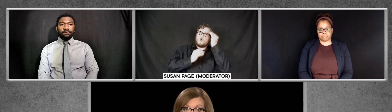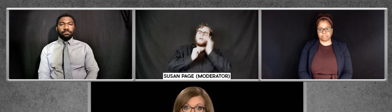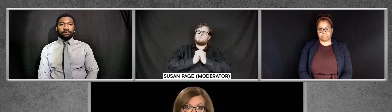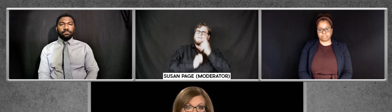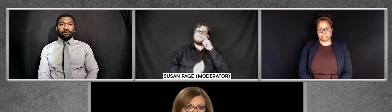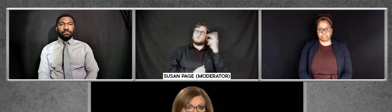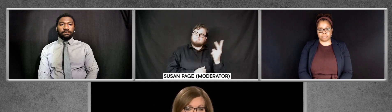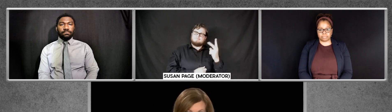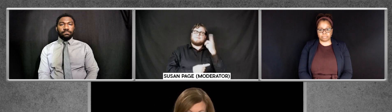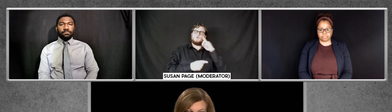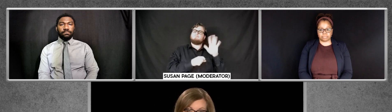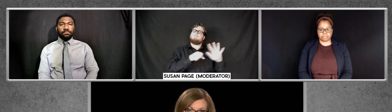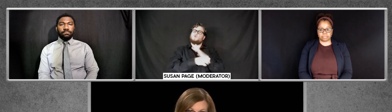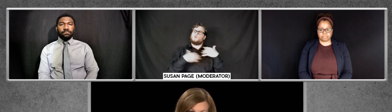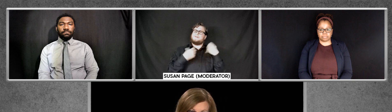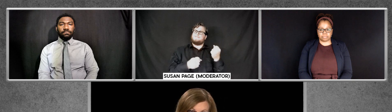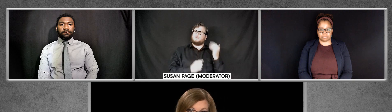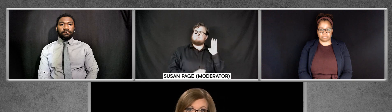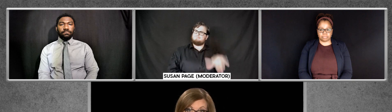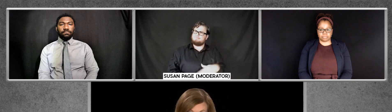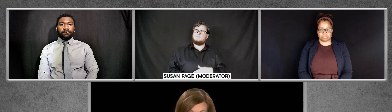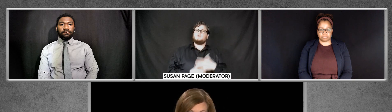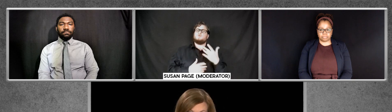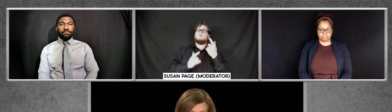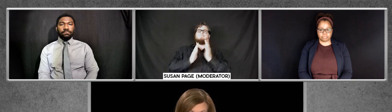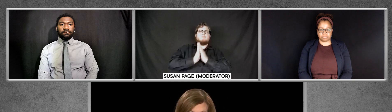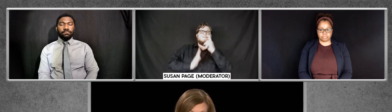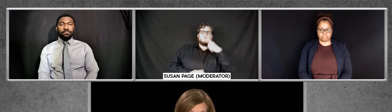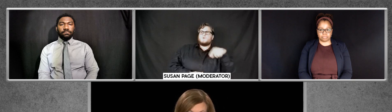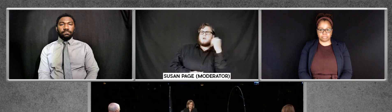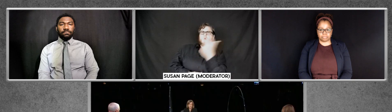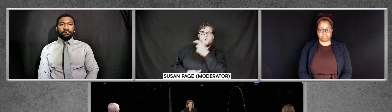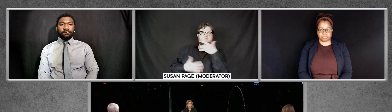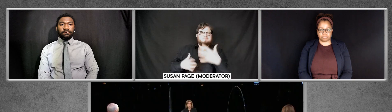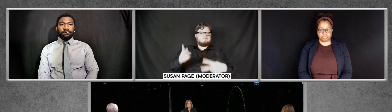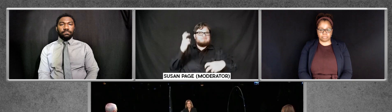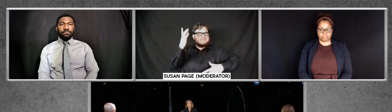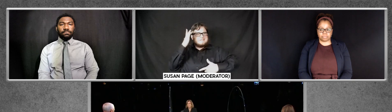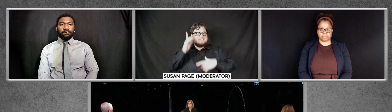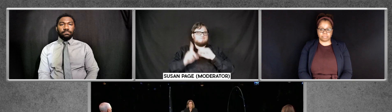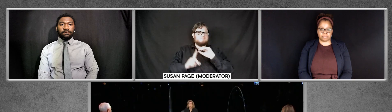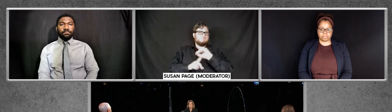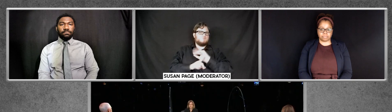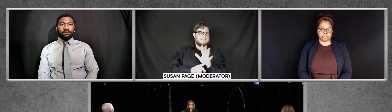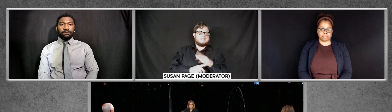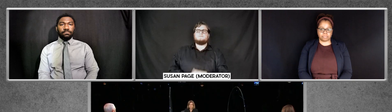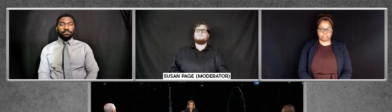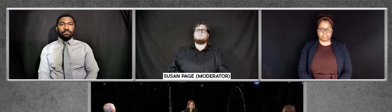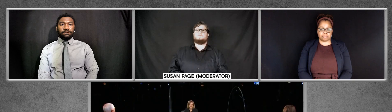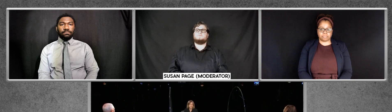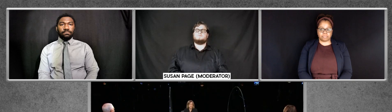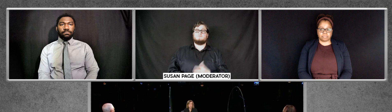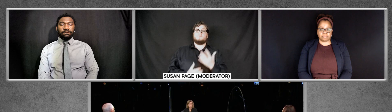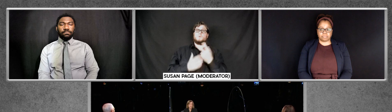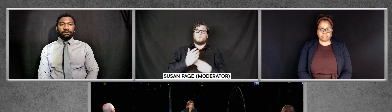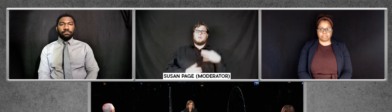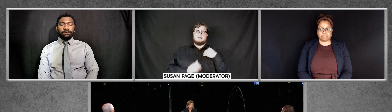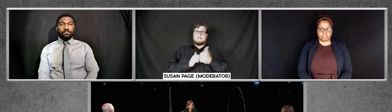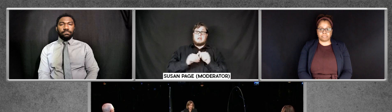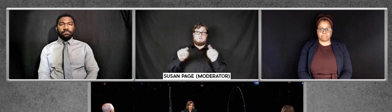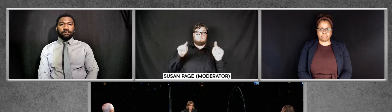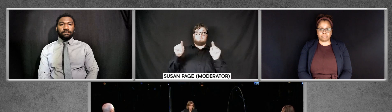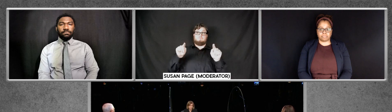and for the recovery of everyone afflicted by the coronavirus. The two campaigns and the Commission on Presidential Debates have agreed to the